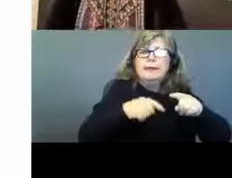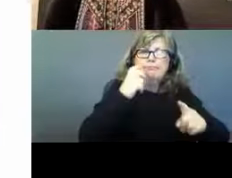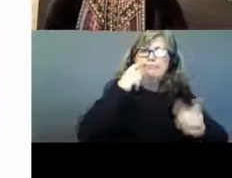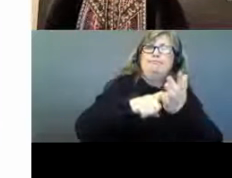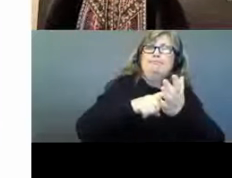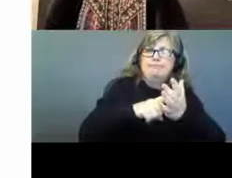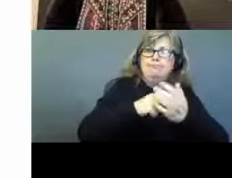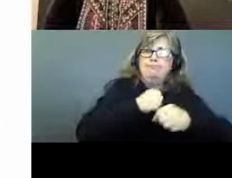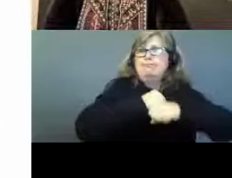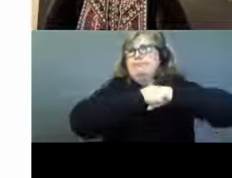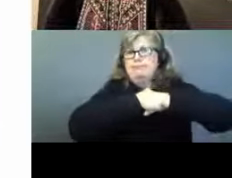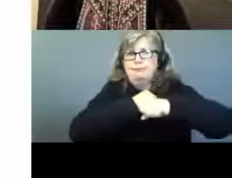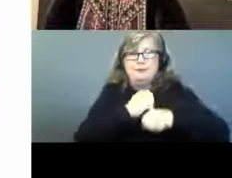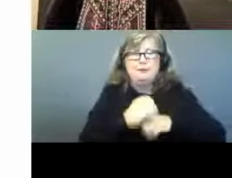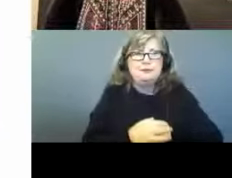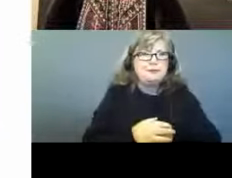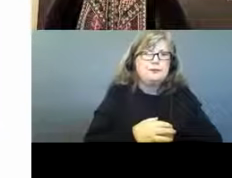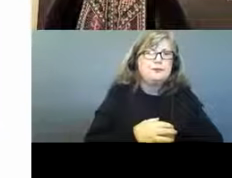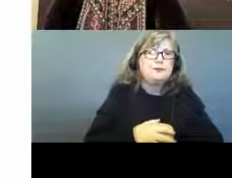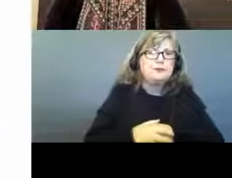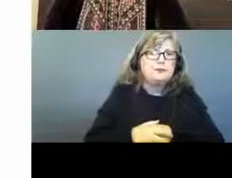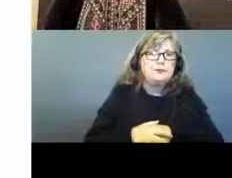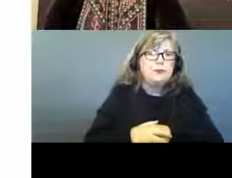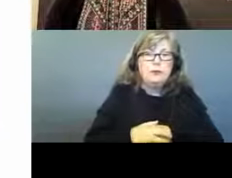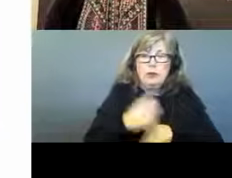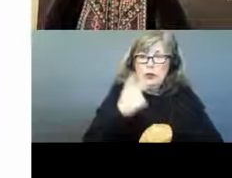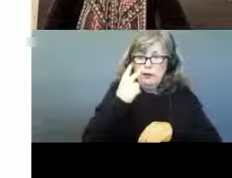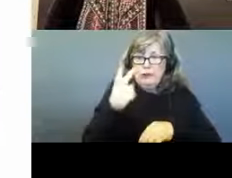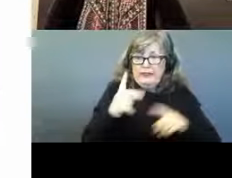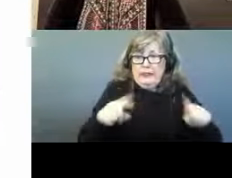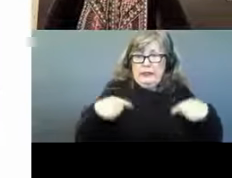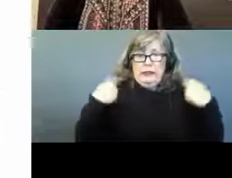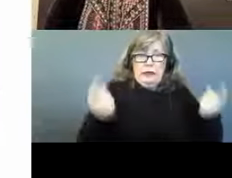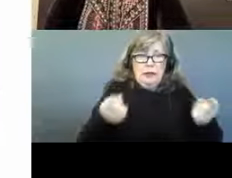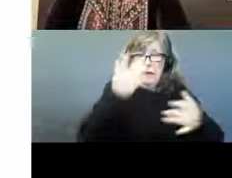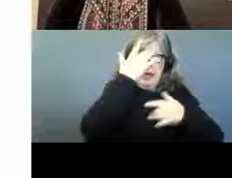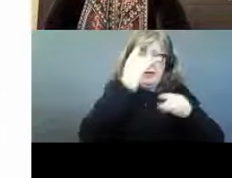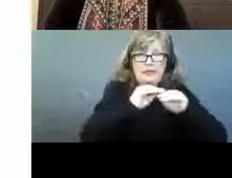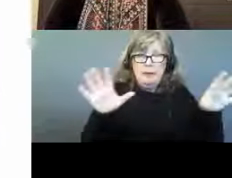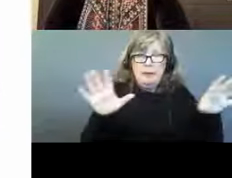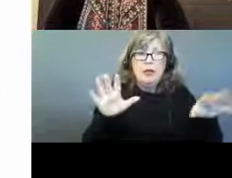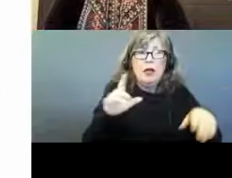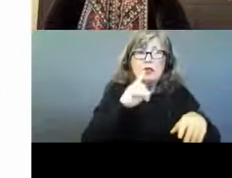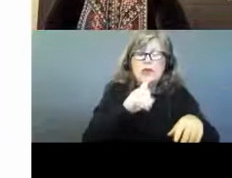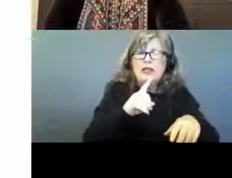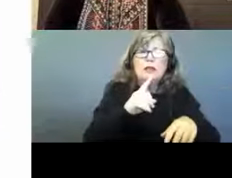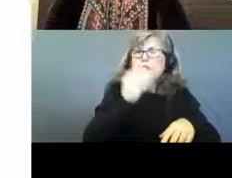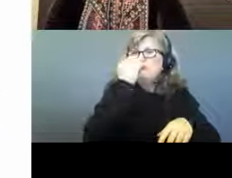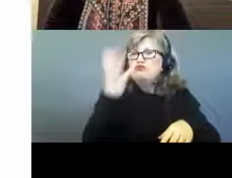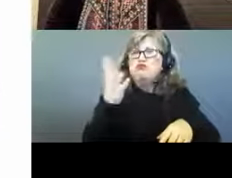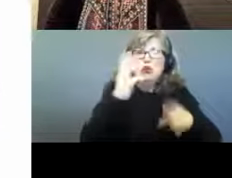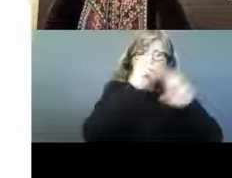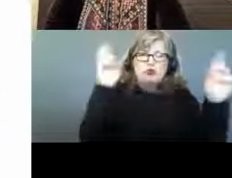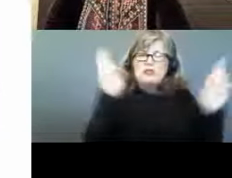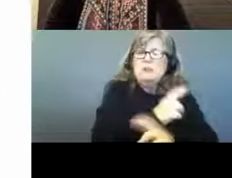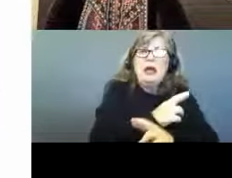On one level, I'm very sad for what we've seen in the pandemic, in particular, the lack of care and respect for each other, which can